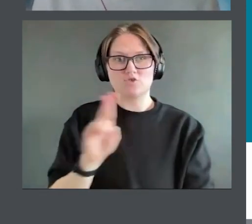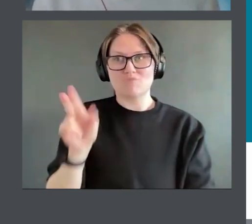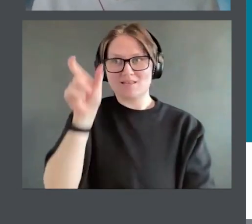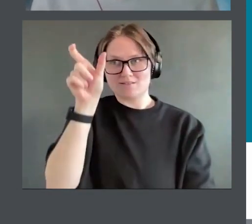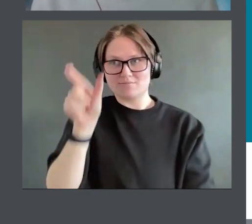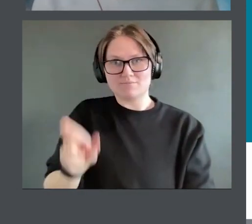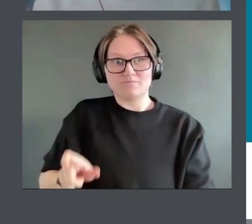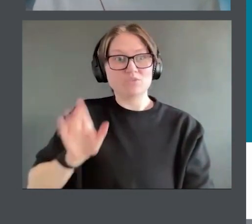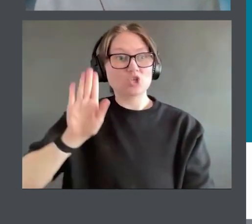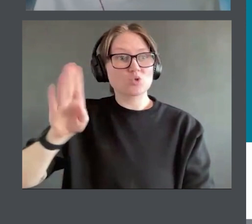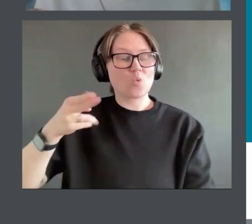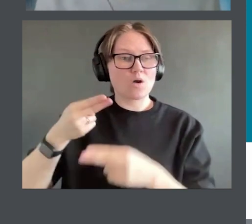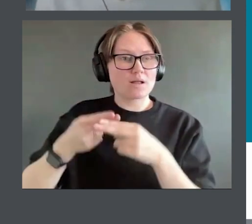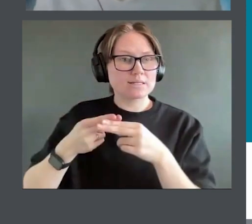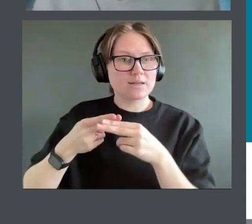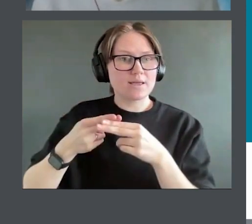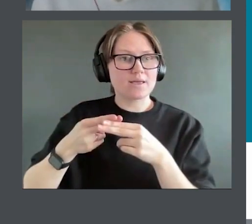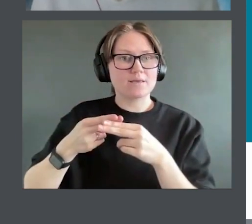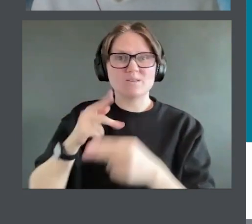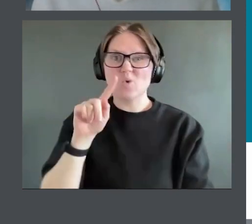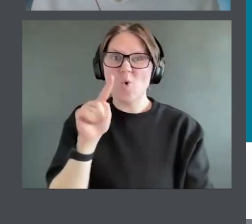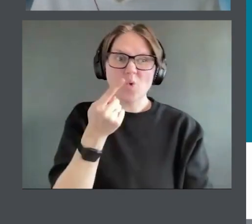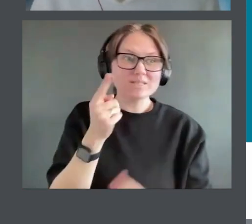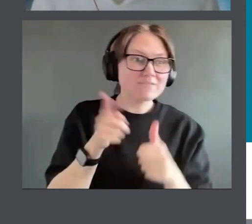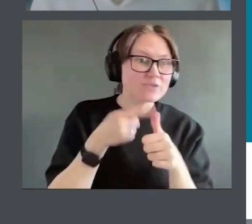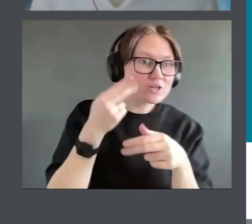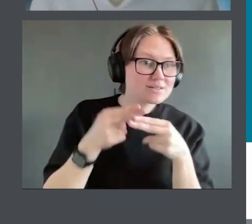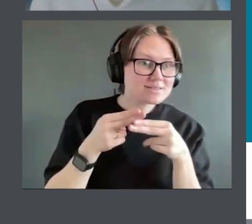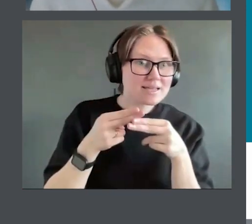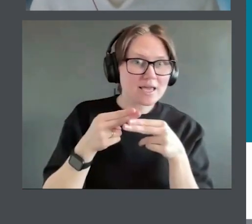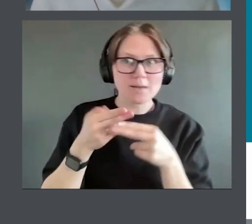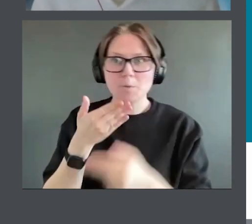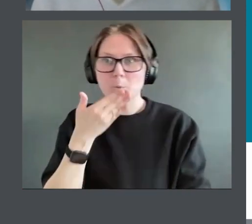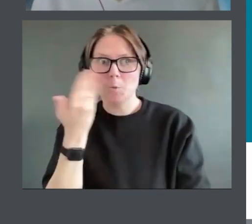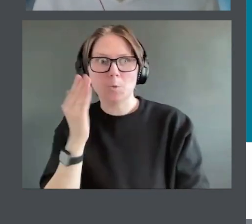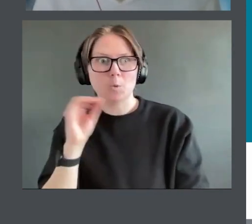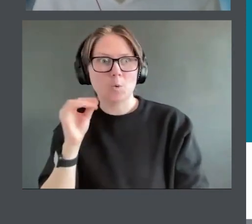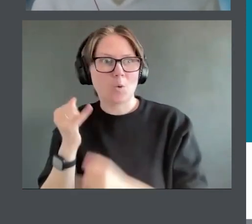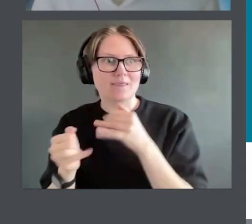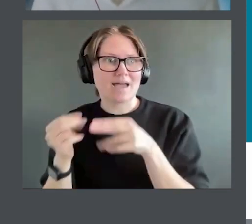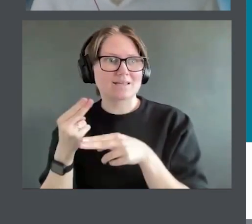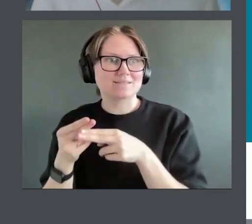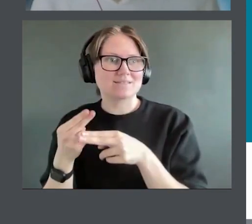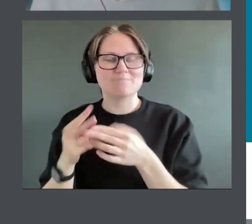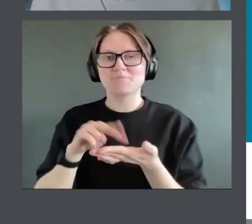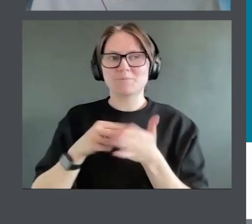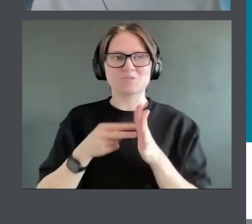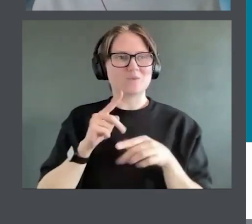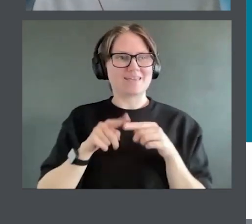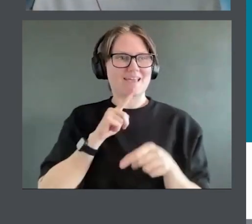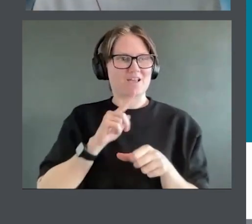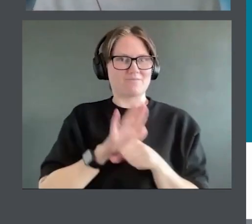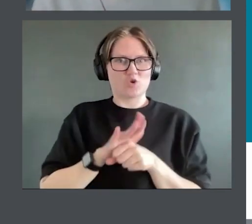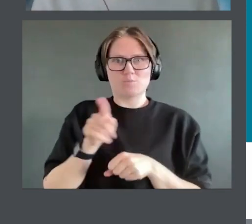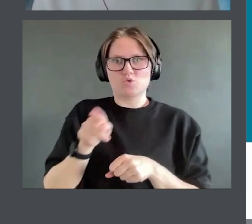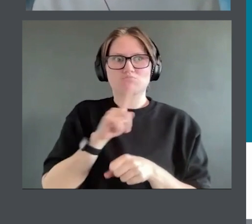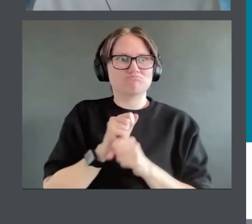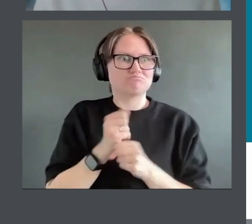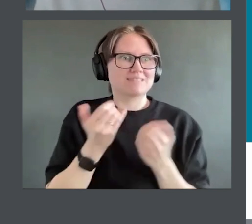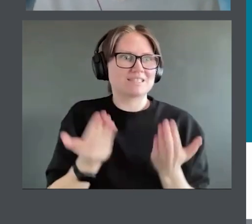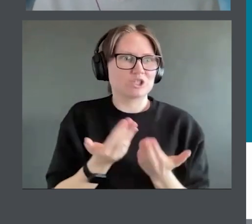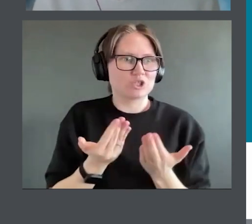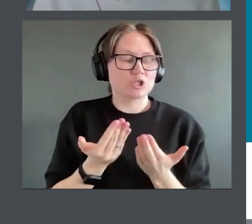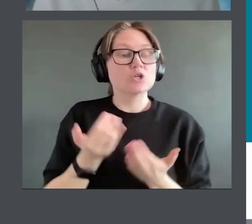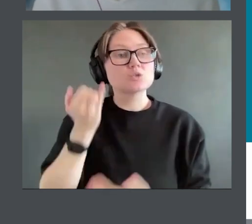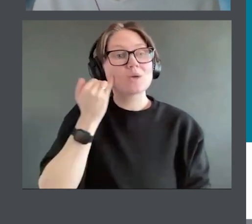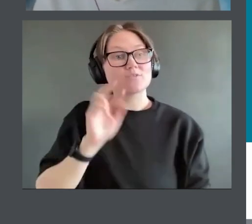your name is listed as only a first name, we cannot verify who you are. So if you right-click